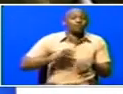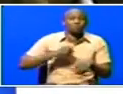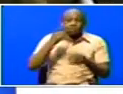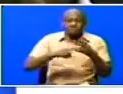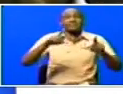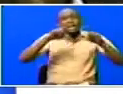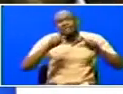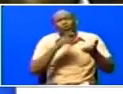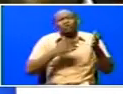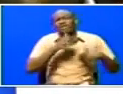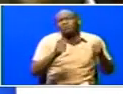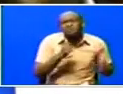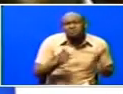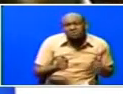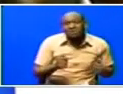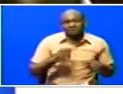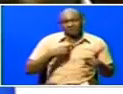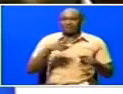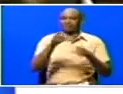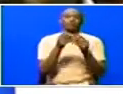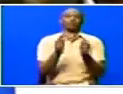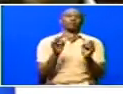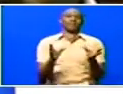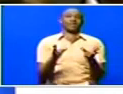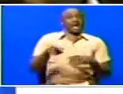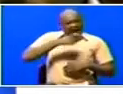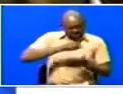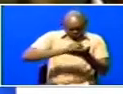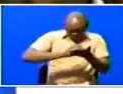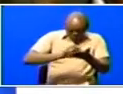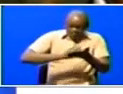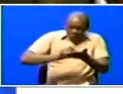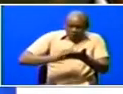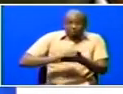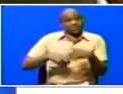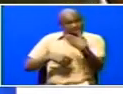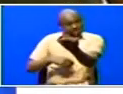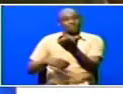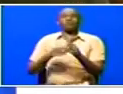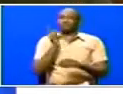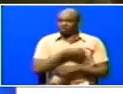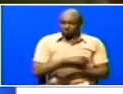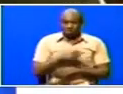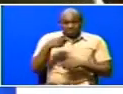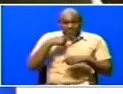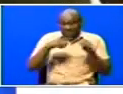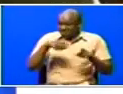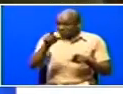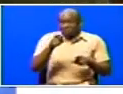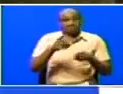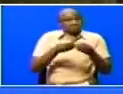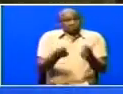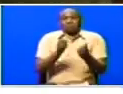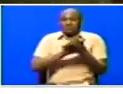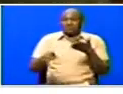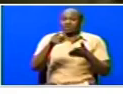us what your concerns are, some of which we put in writing even then and submitted to them. But they have not responded to them.